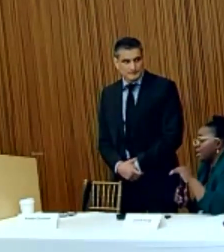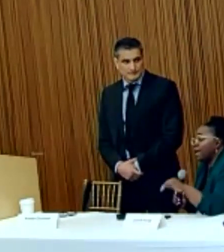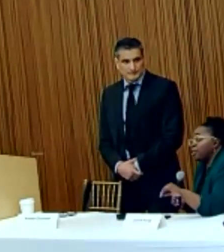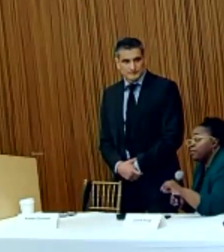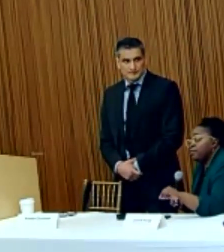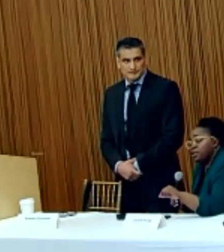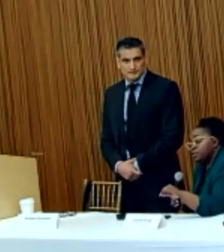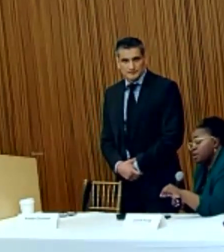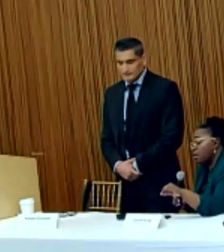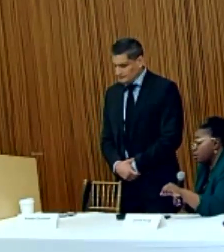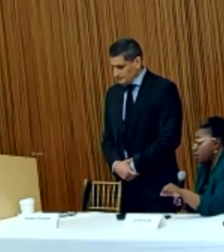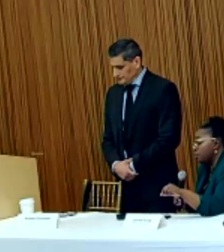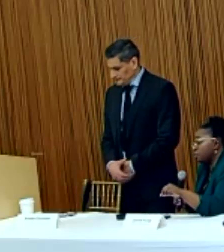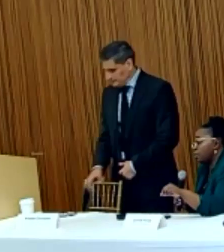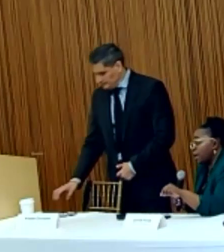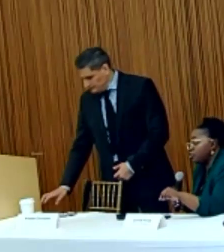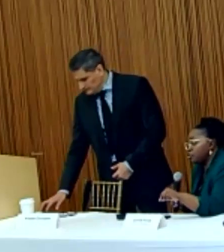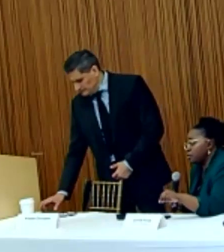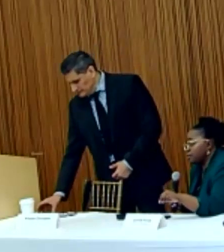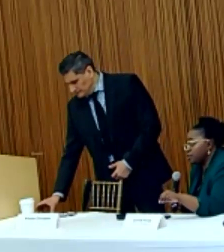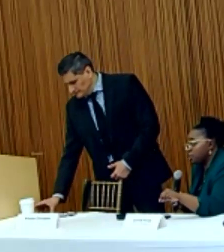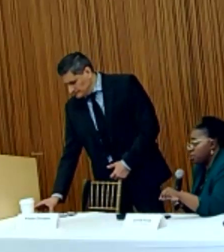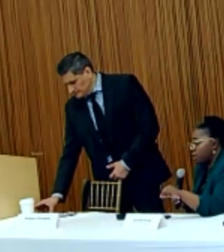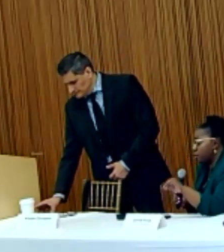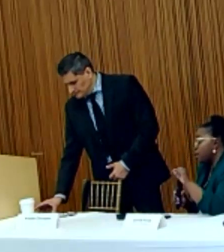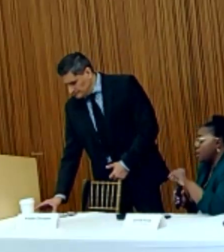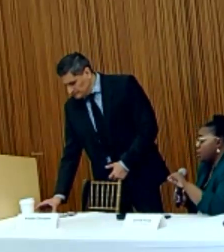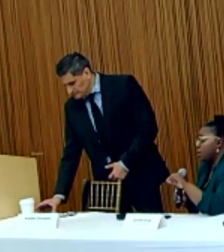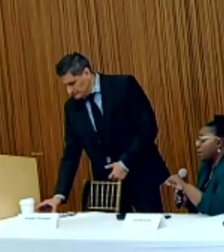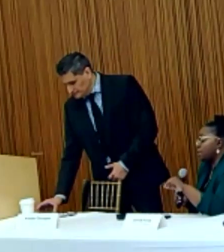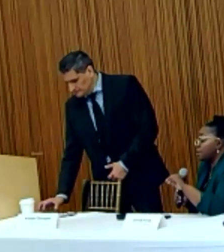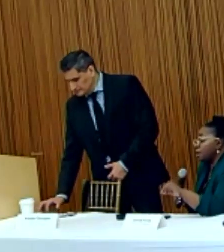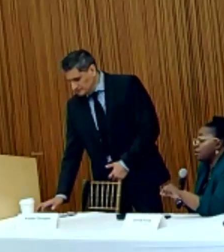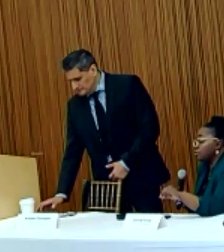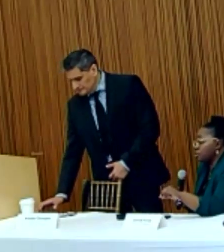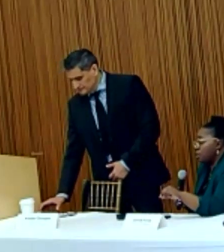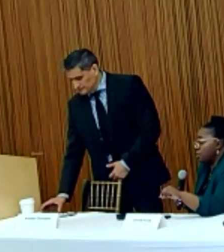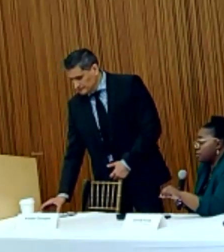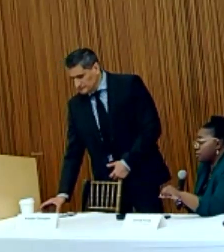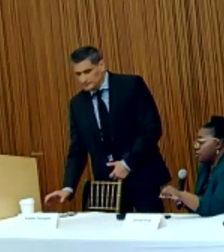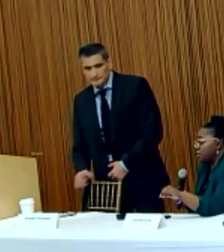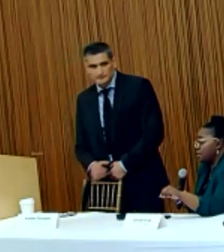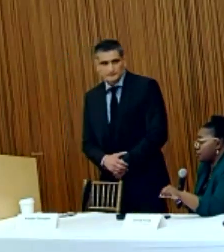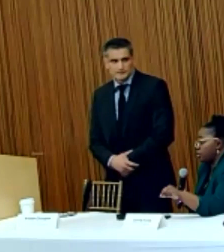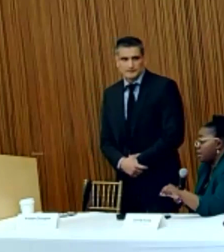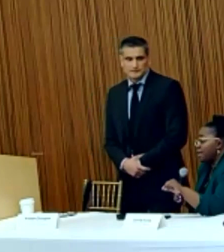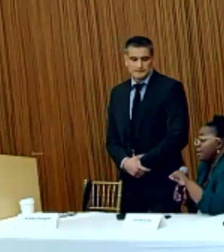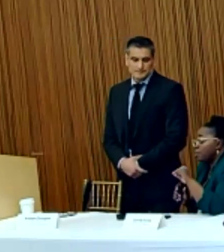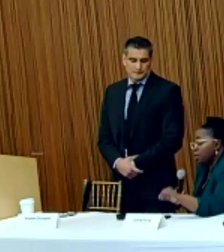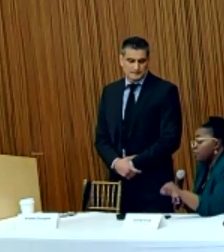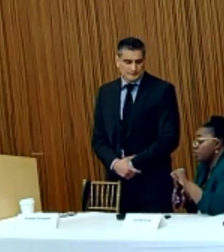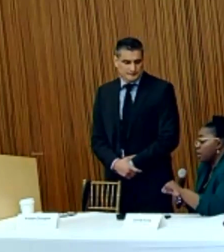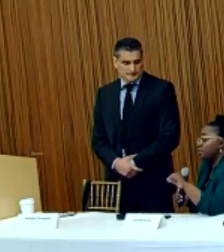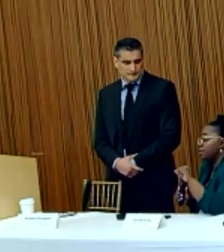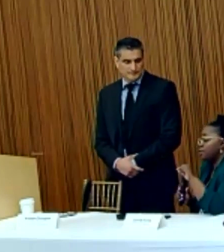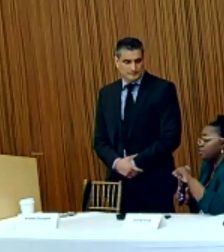we're capping the fees that our lenders are allowed to charge first-time home buyers they are capped at $900 for a transaction